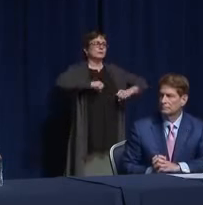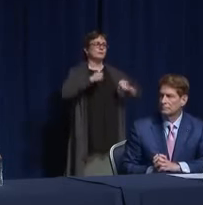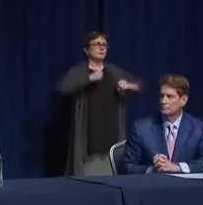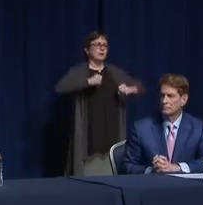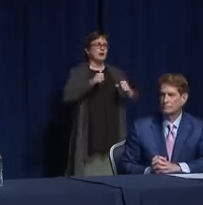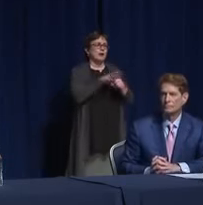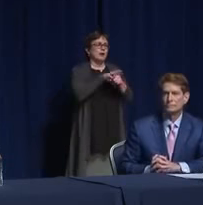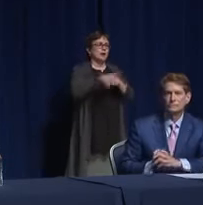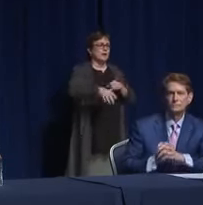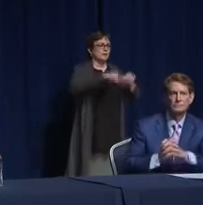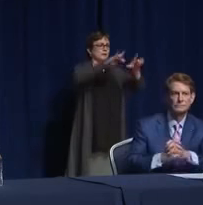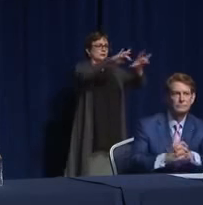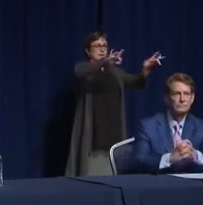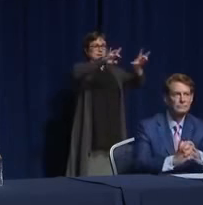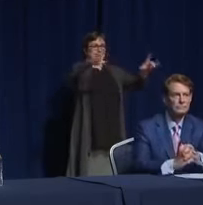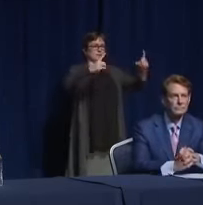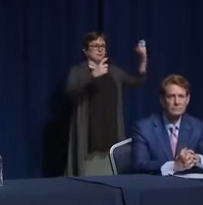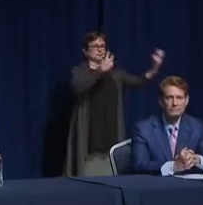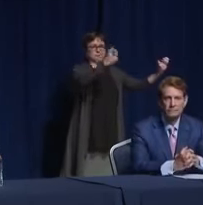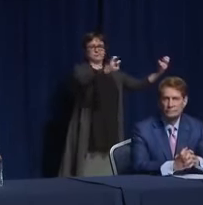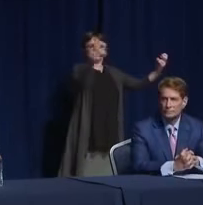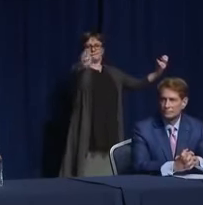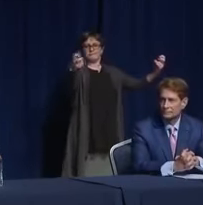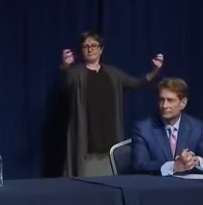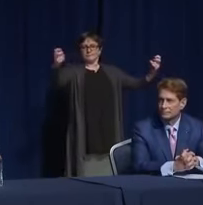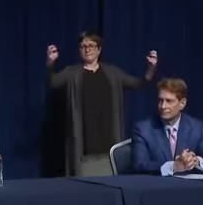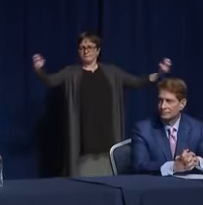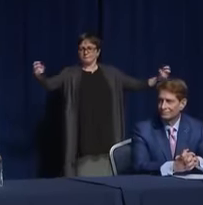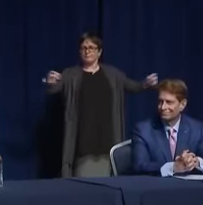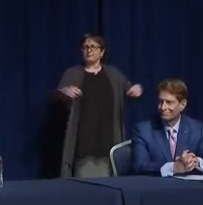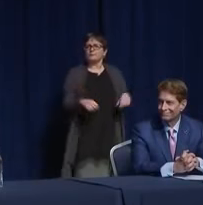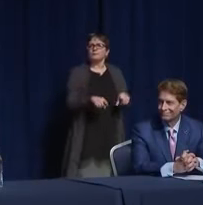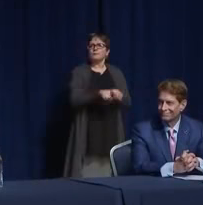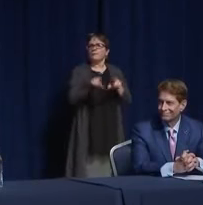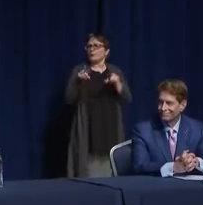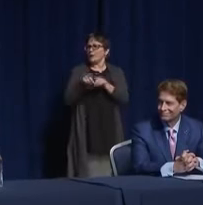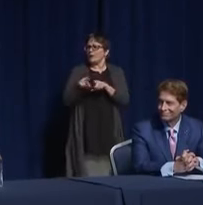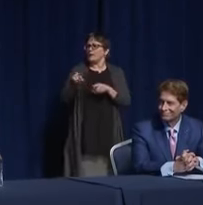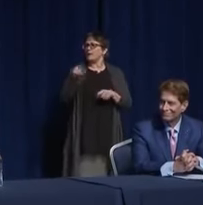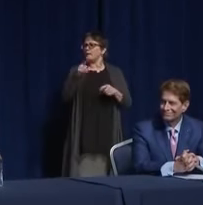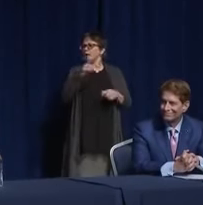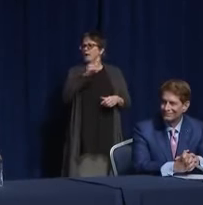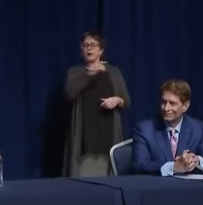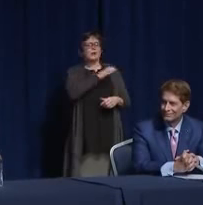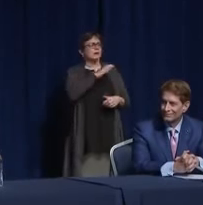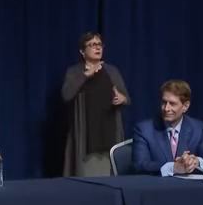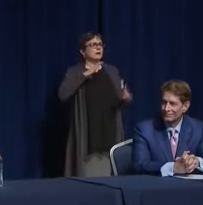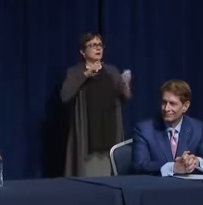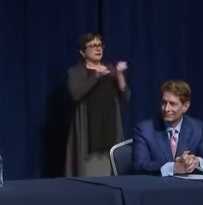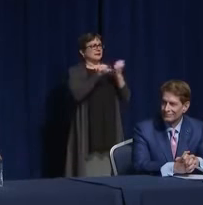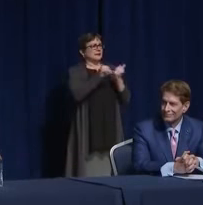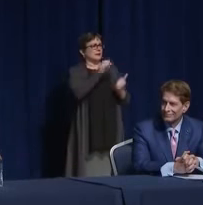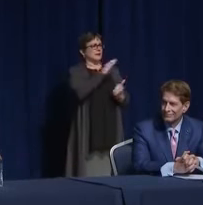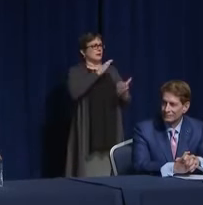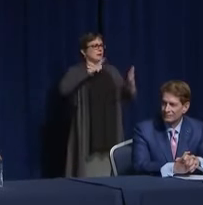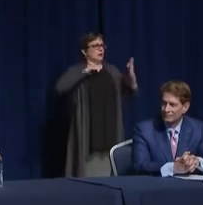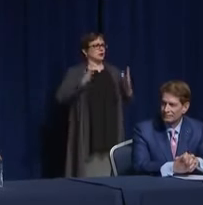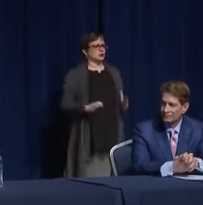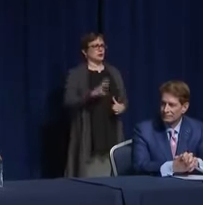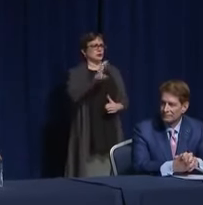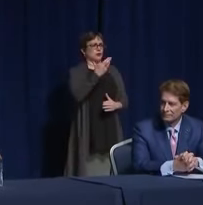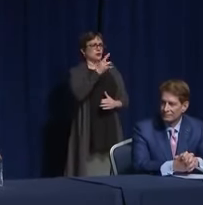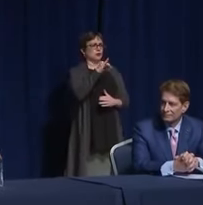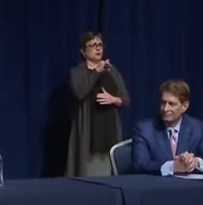with Assistant Commissioner of Health, Chris Newworth. Chris is with us on stage, right?